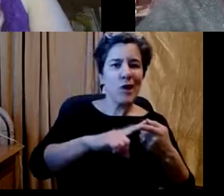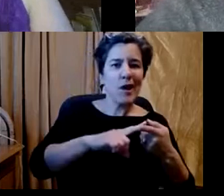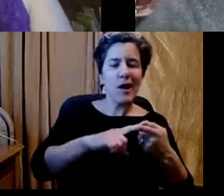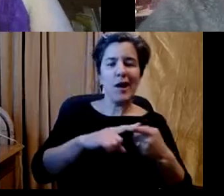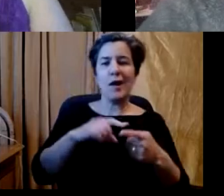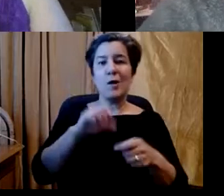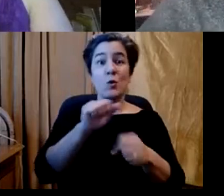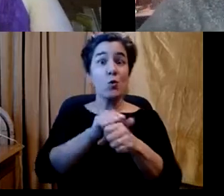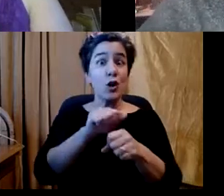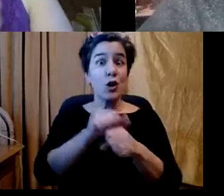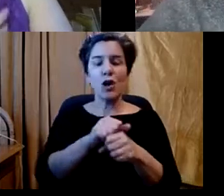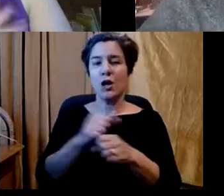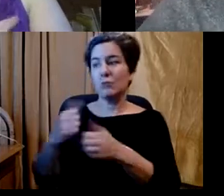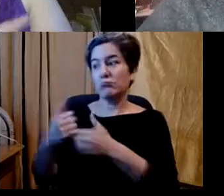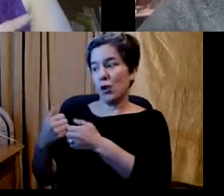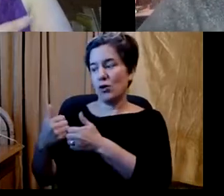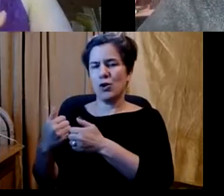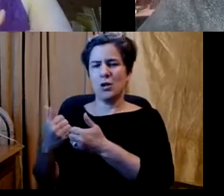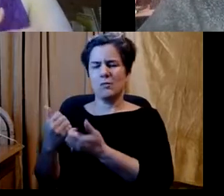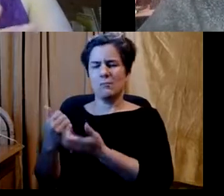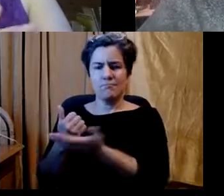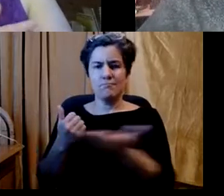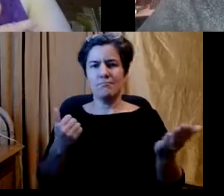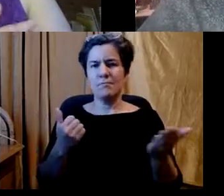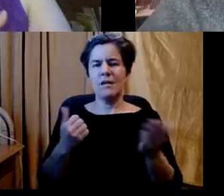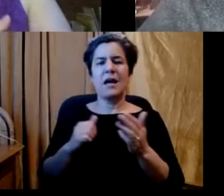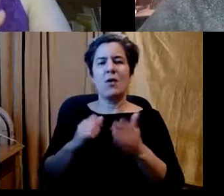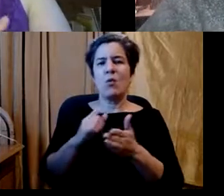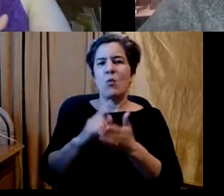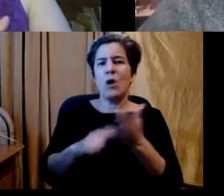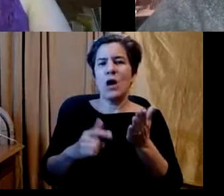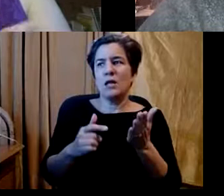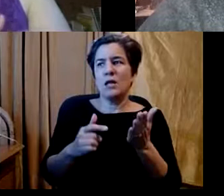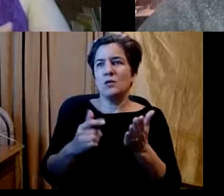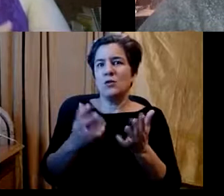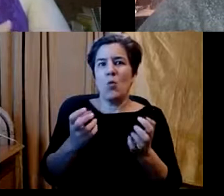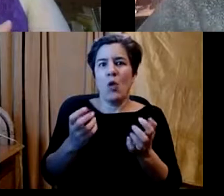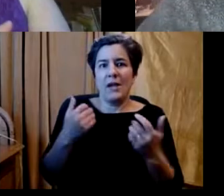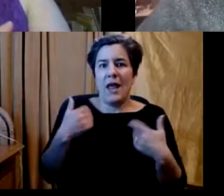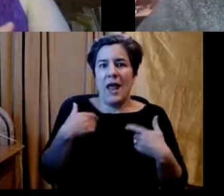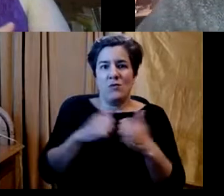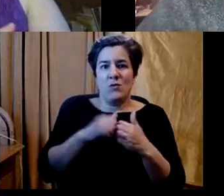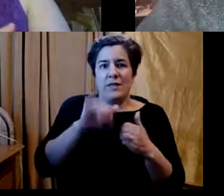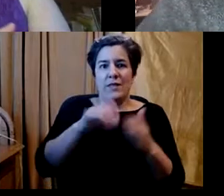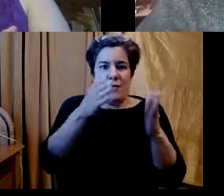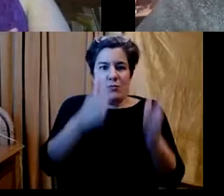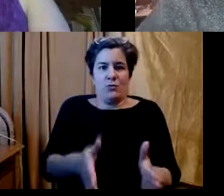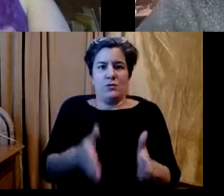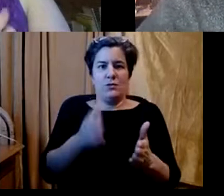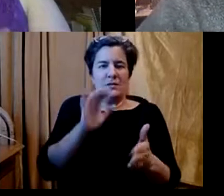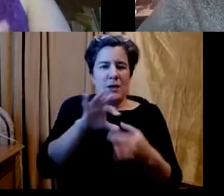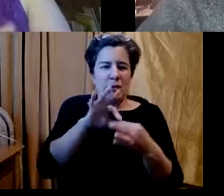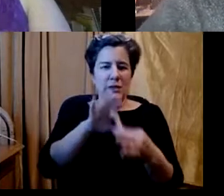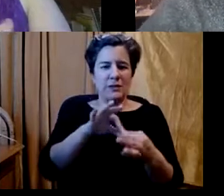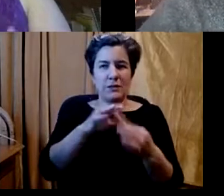like, how do you want someone to be showing up? Like, what's a healthy way? What do you want that relationship to be like and the interaction to be like?